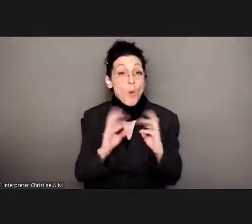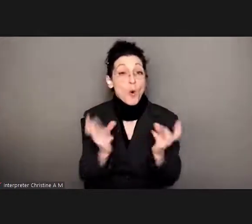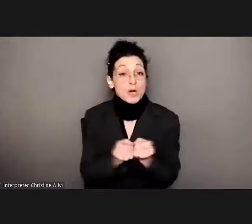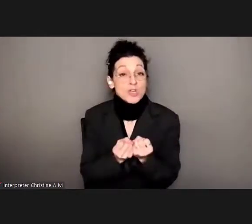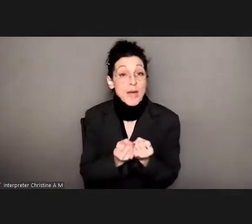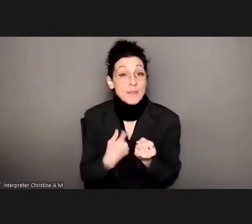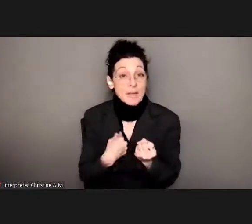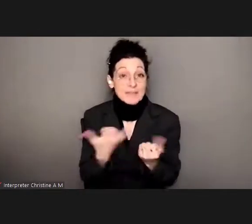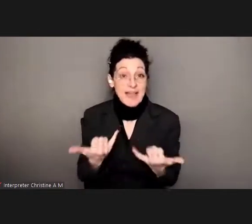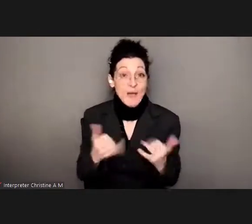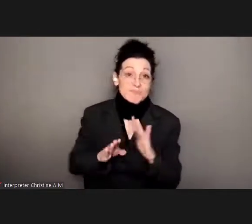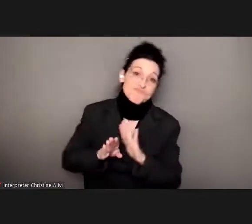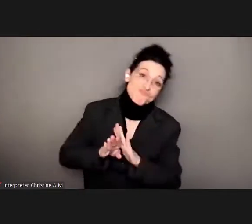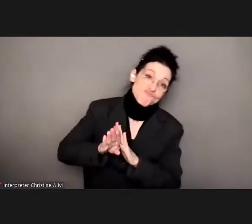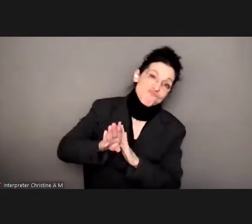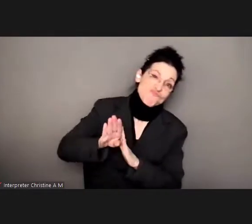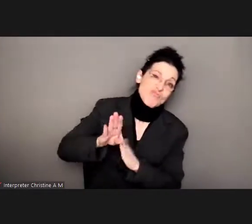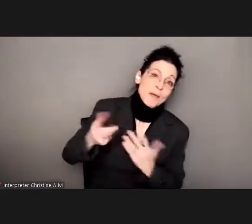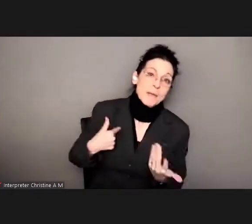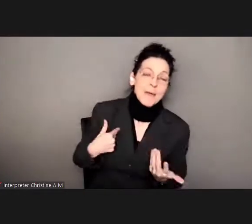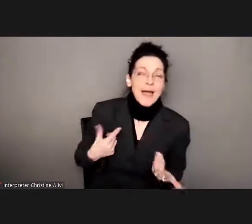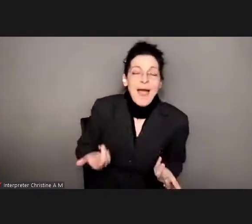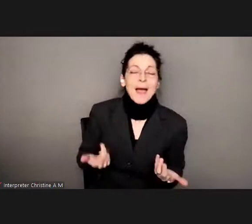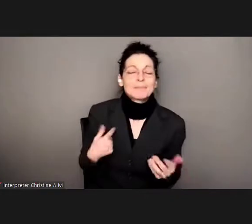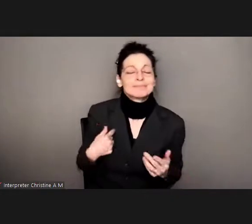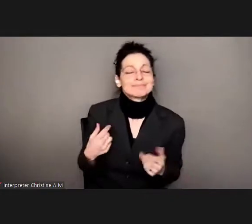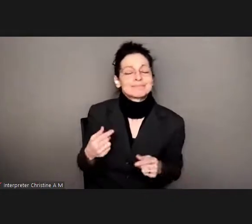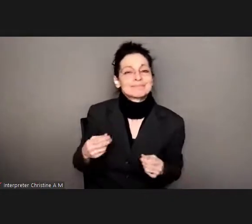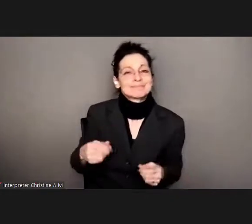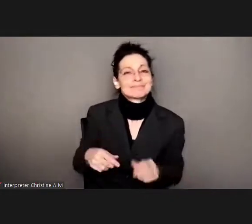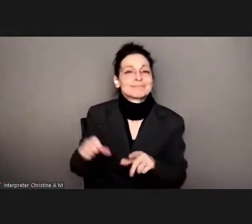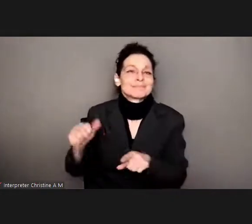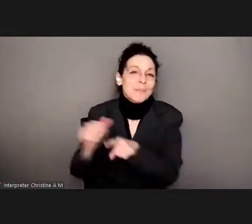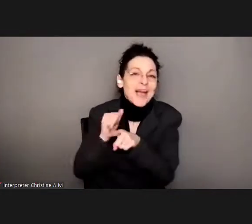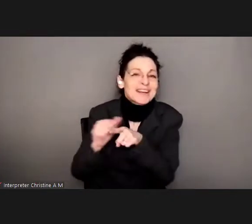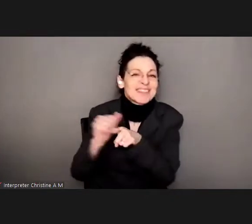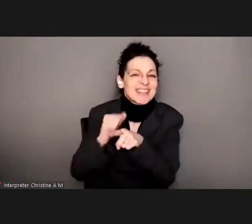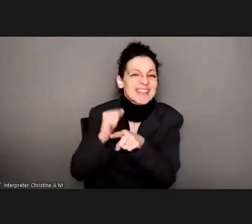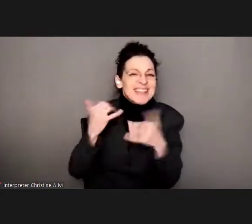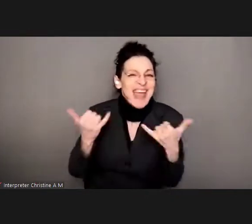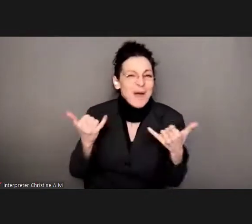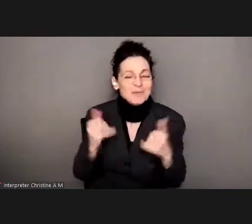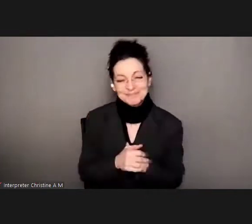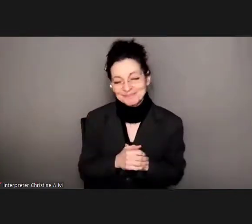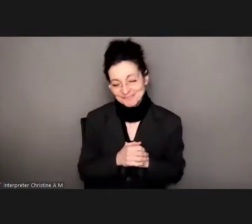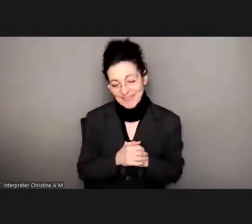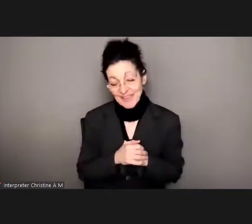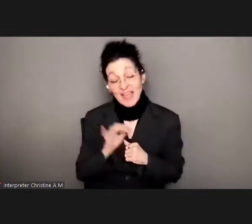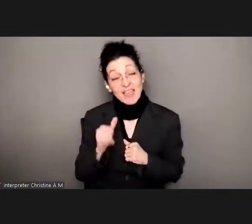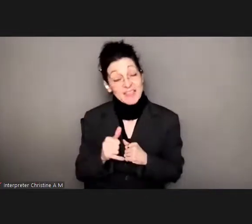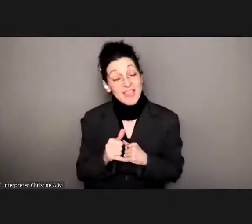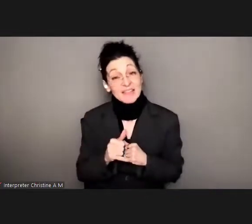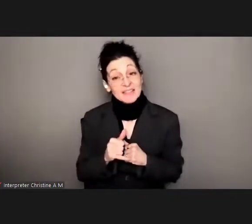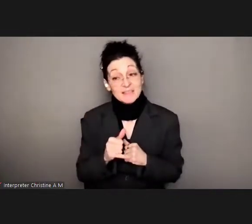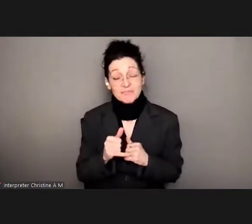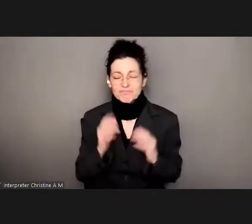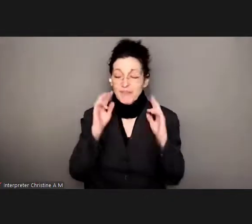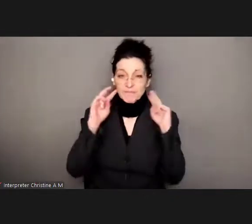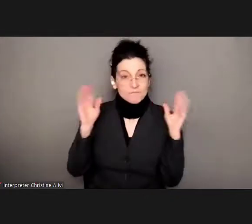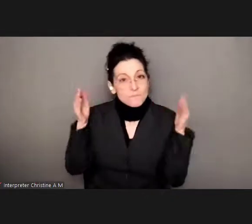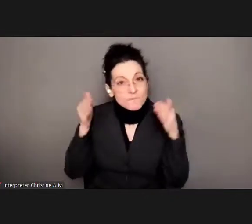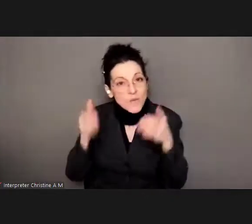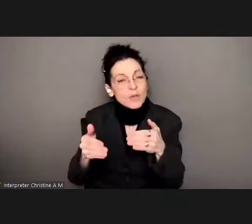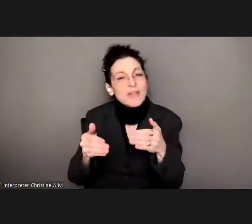it, but it's the one that I'm currently in practice with on forming a culture of access or a community of care.